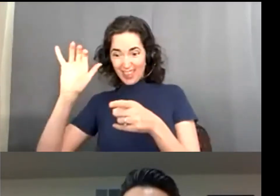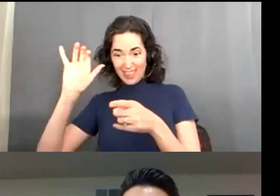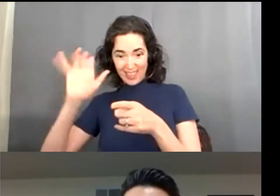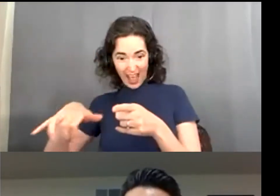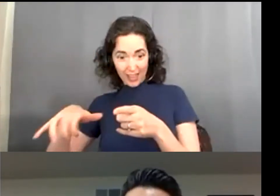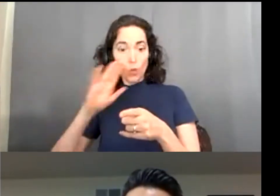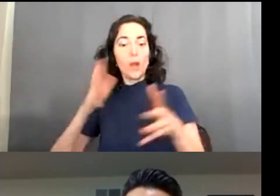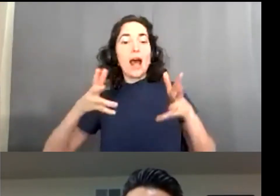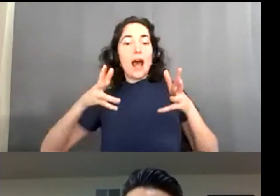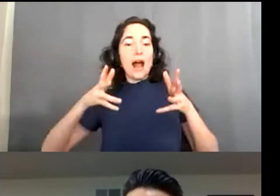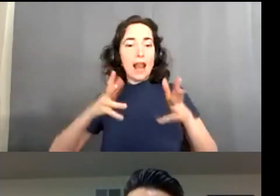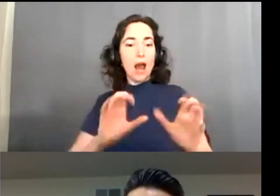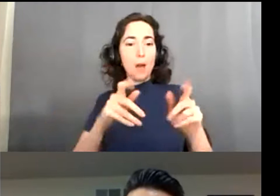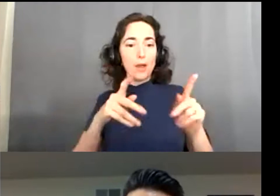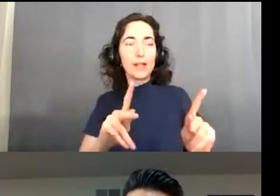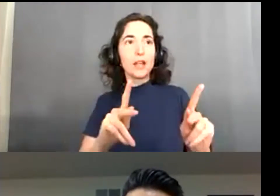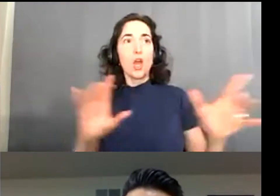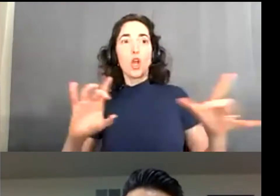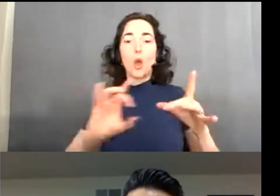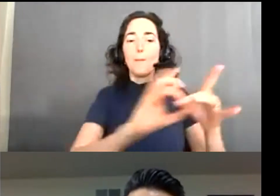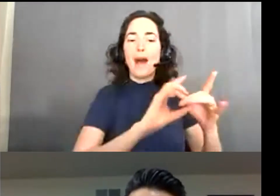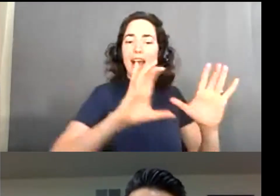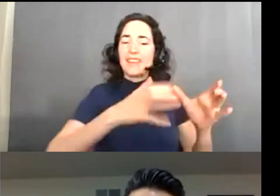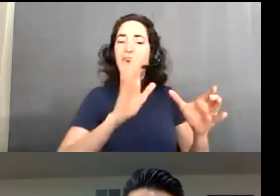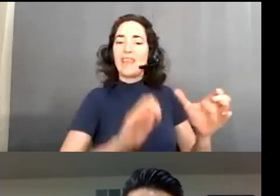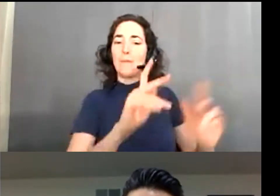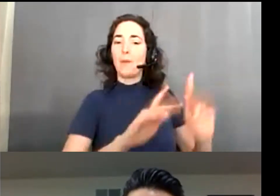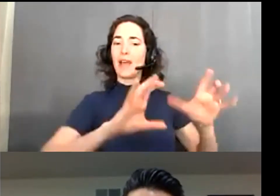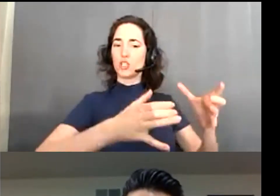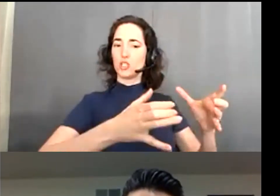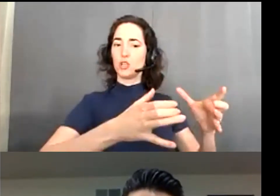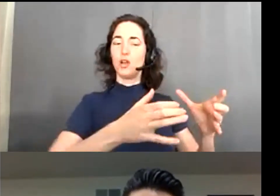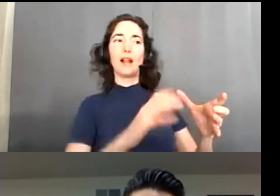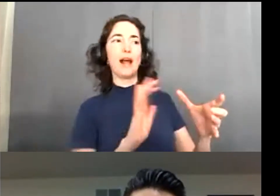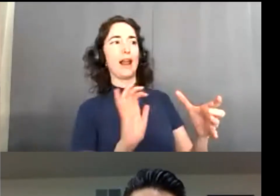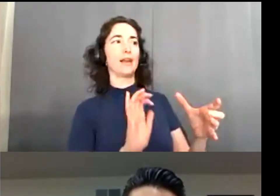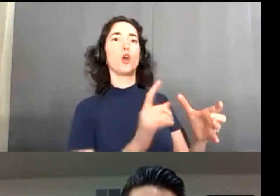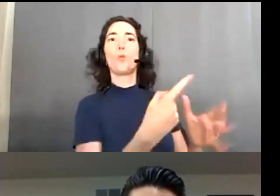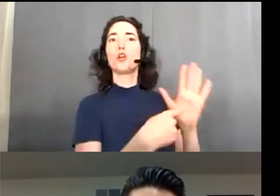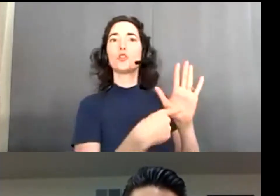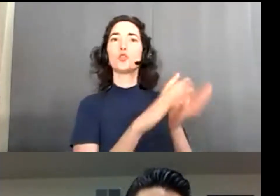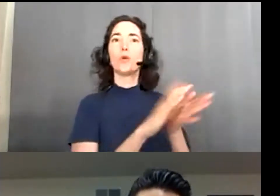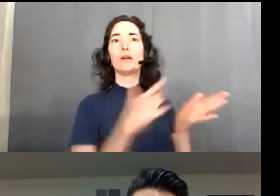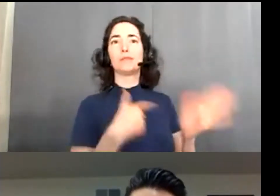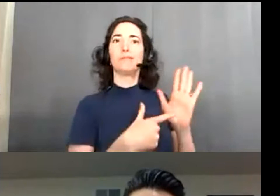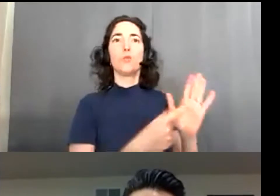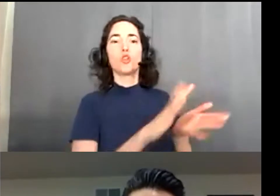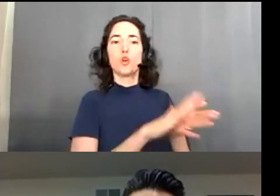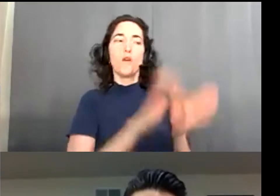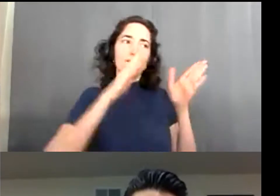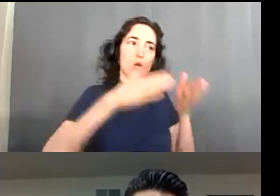to combine basically that particular population with, say, one of the schools that exclusively caters to people with,